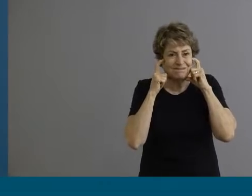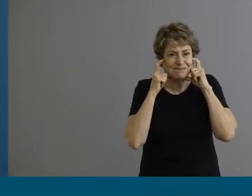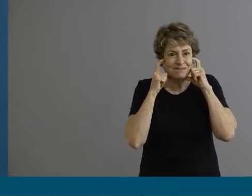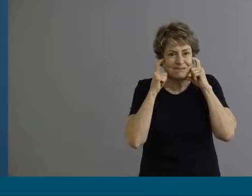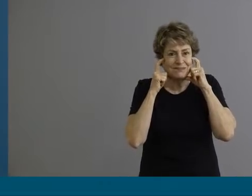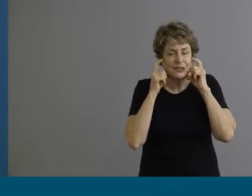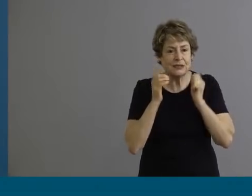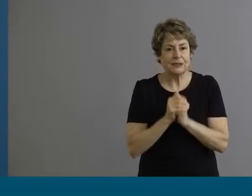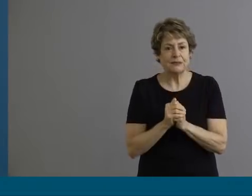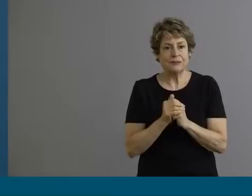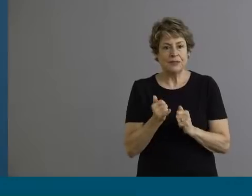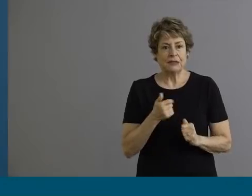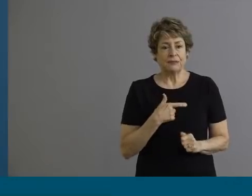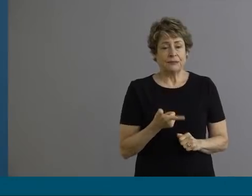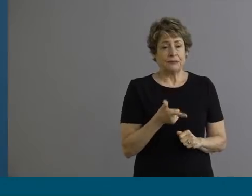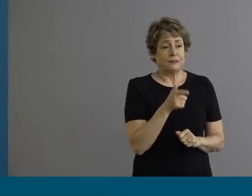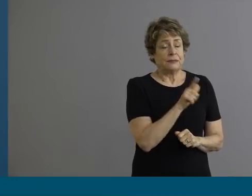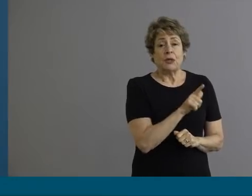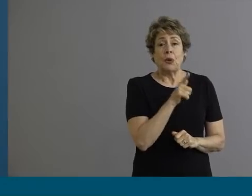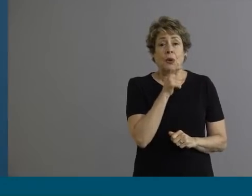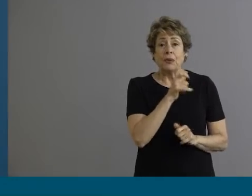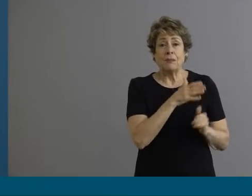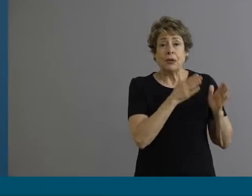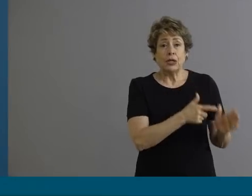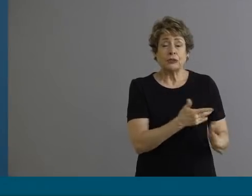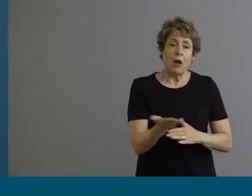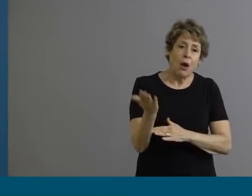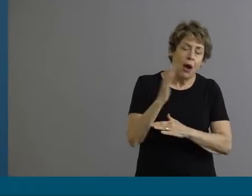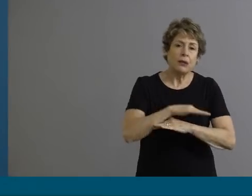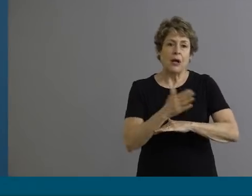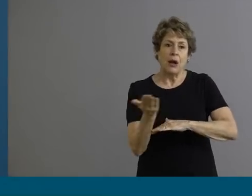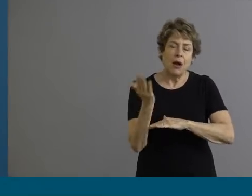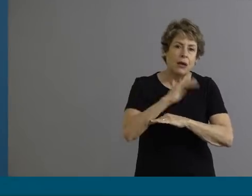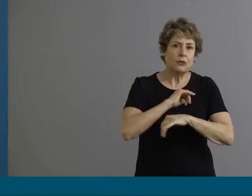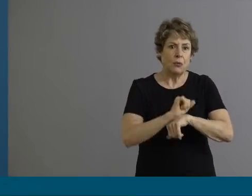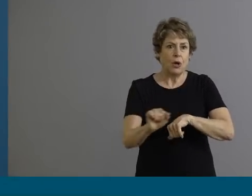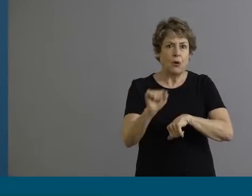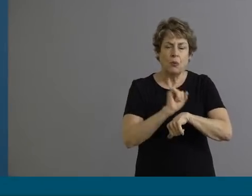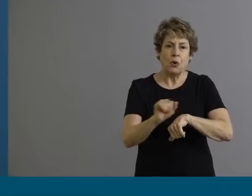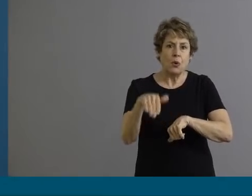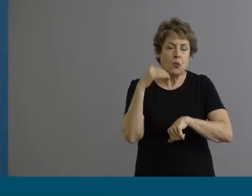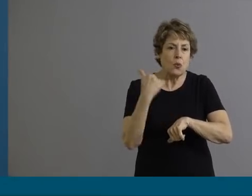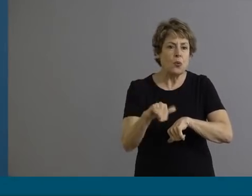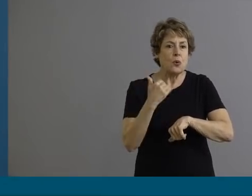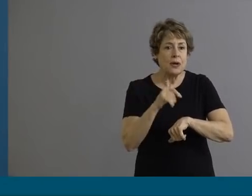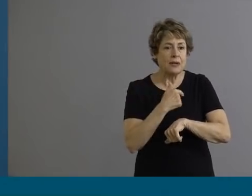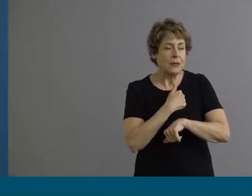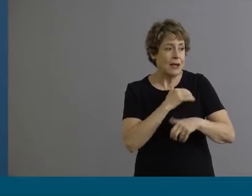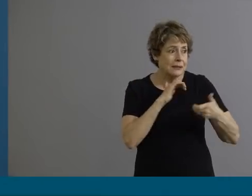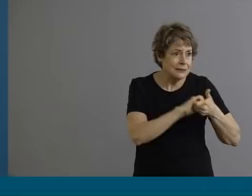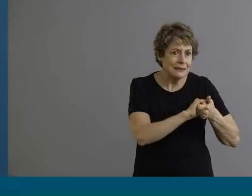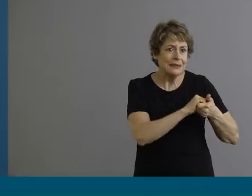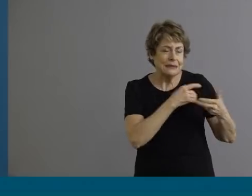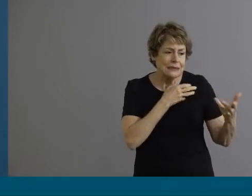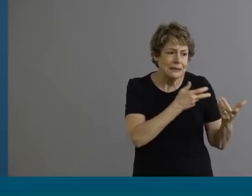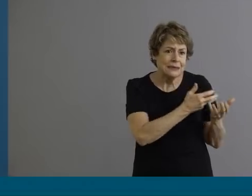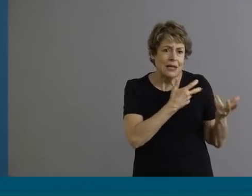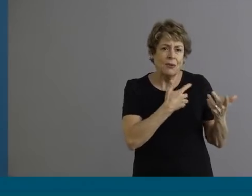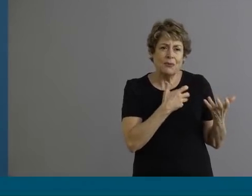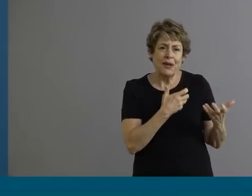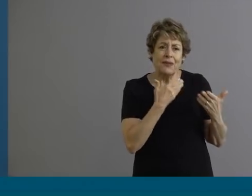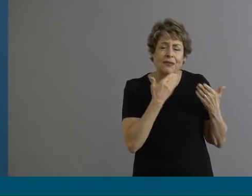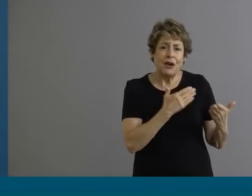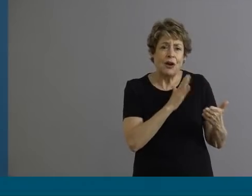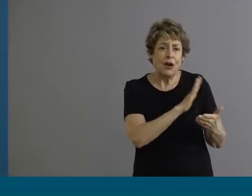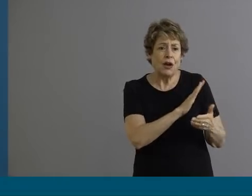clock, has been a partner in everything we're doing in Arizona. And I want to thank you also for the time spent